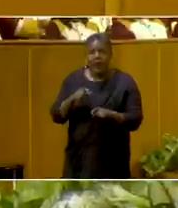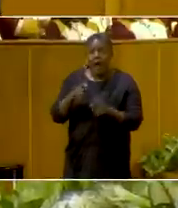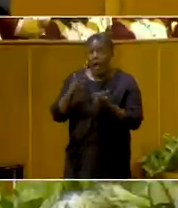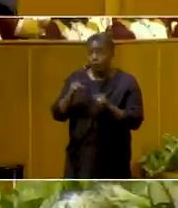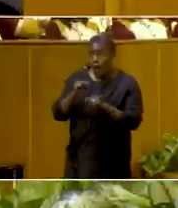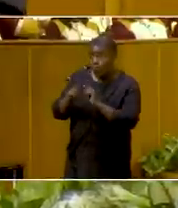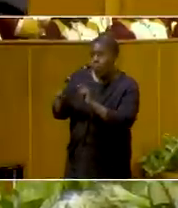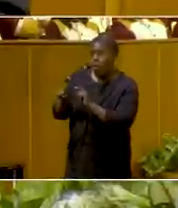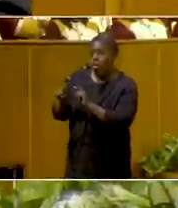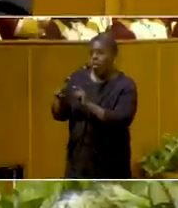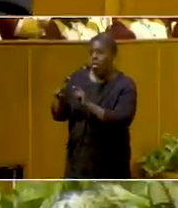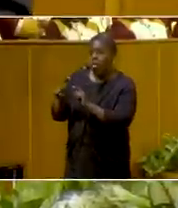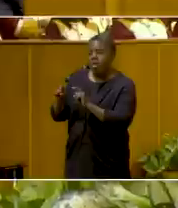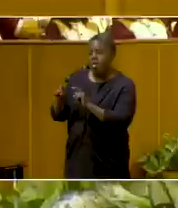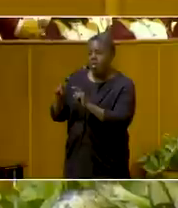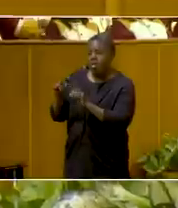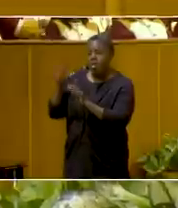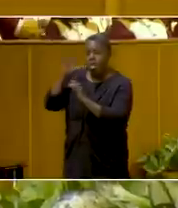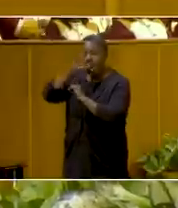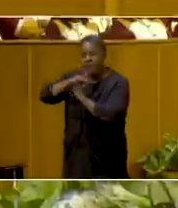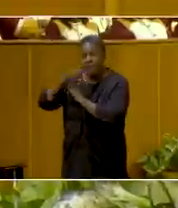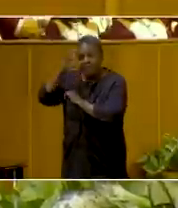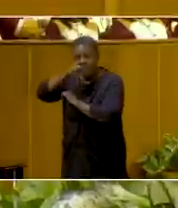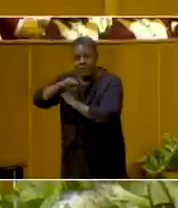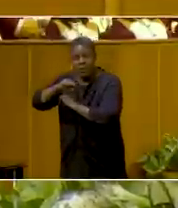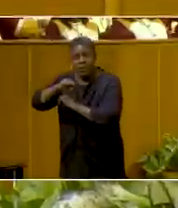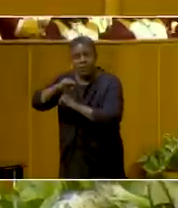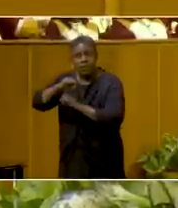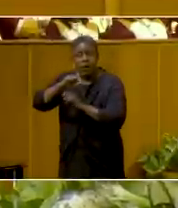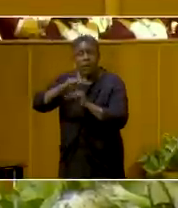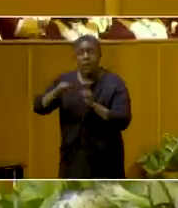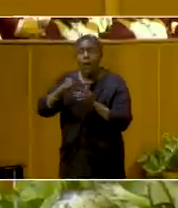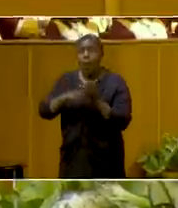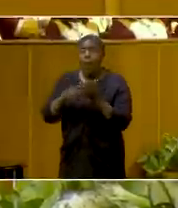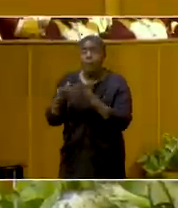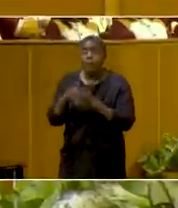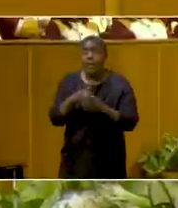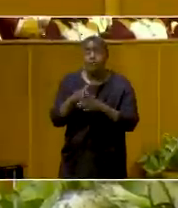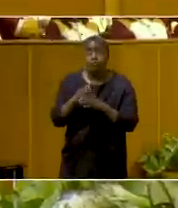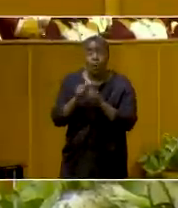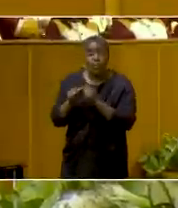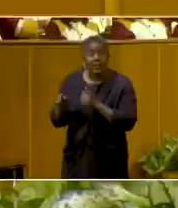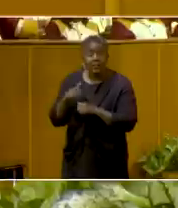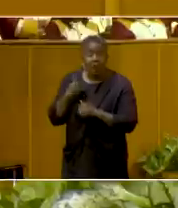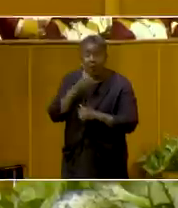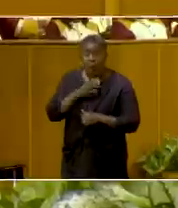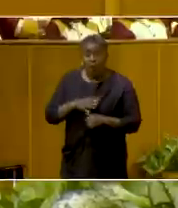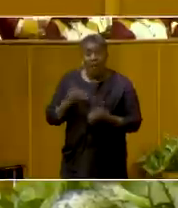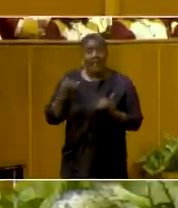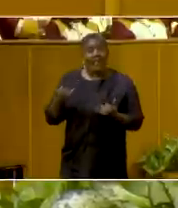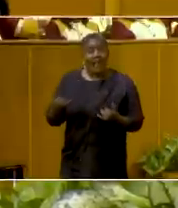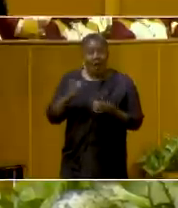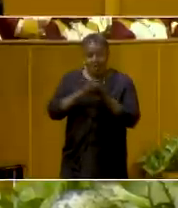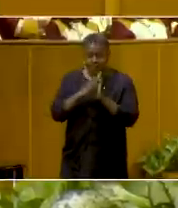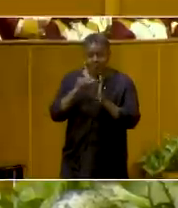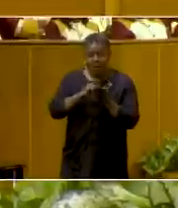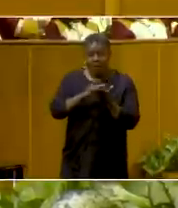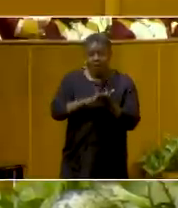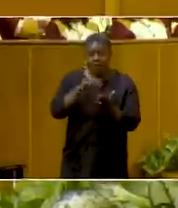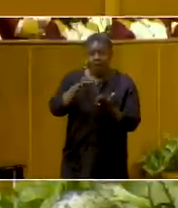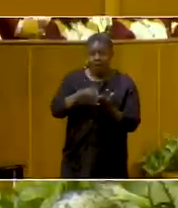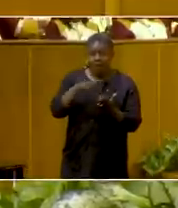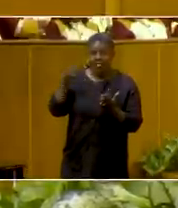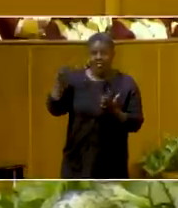her. And what I was going to share with her has now become what I share in this